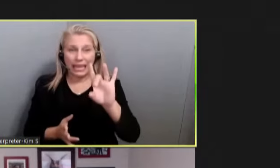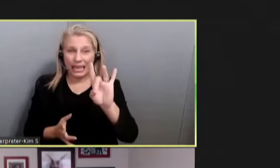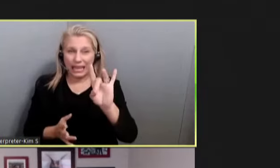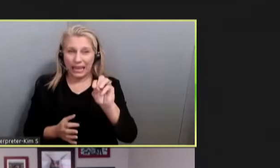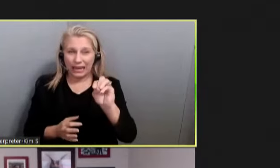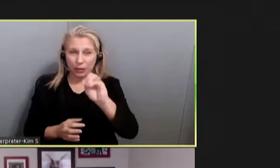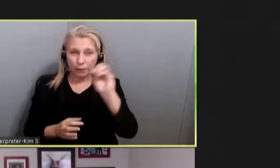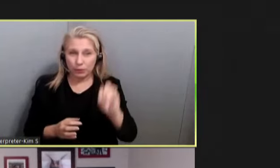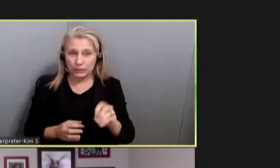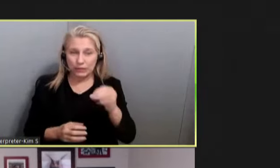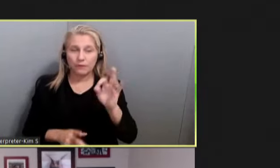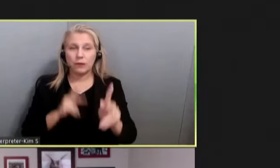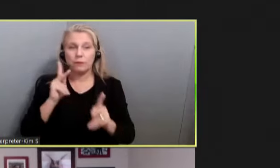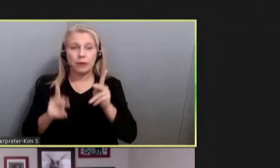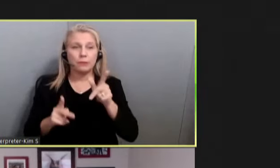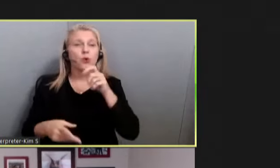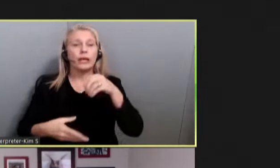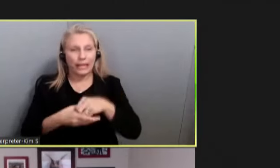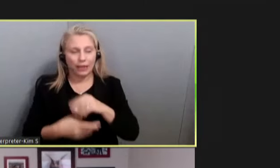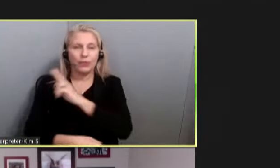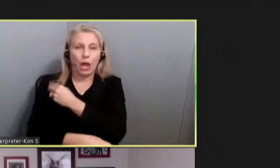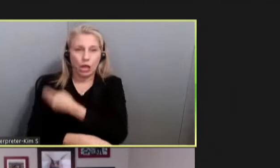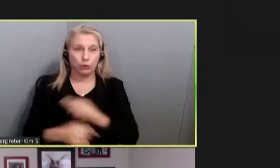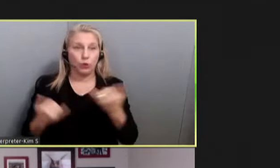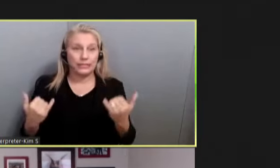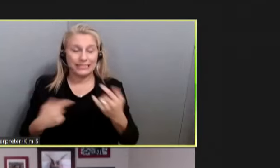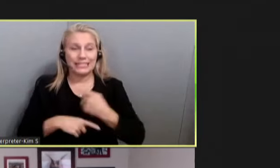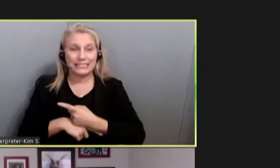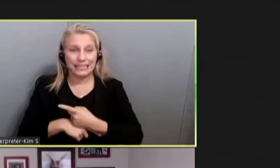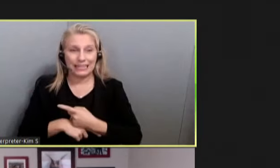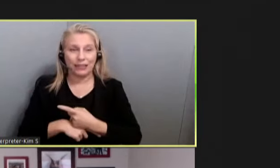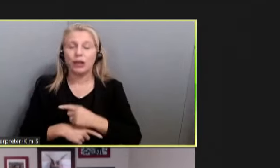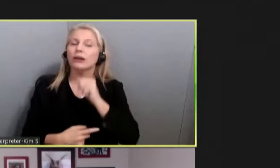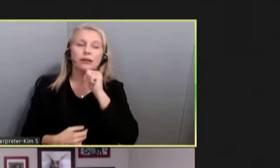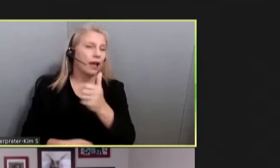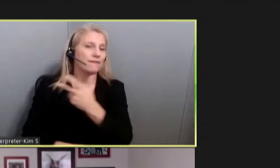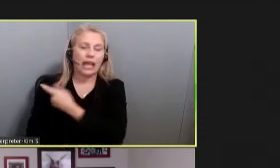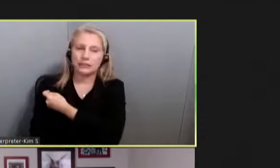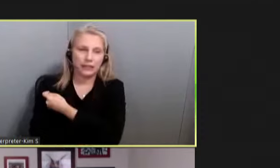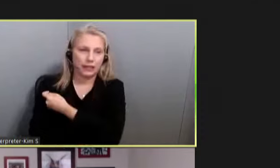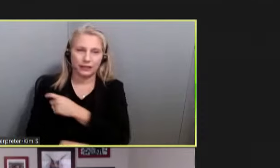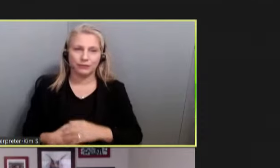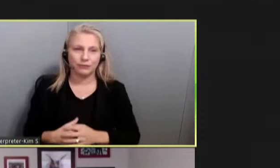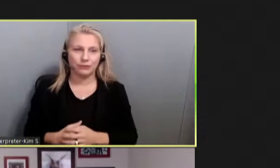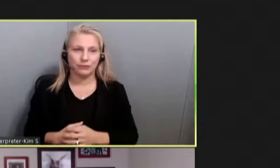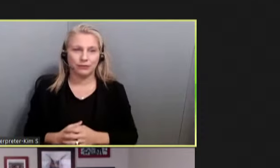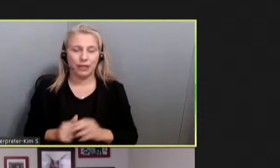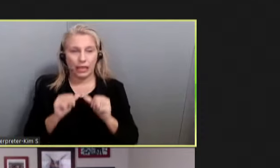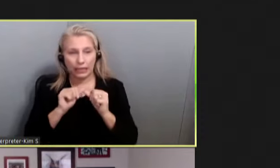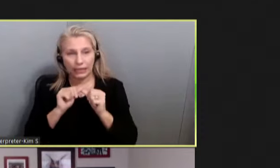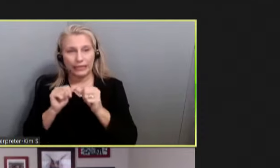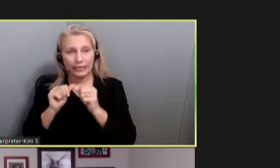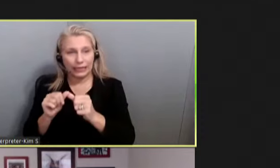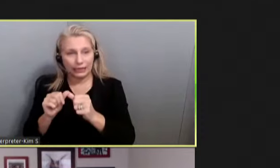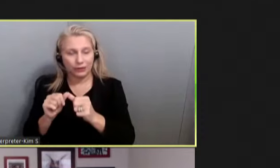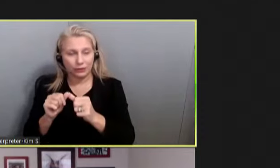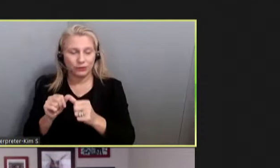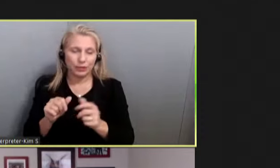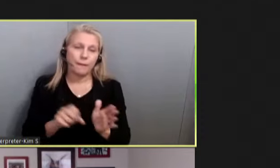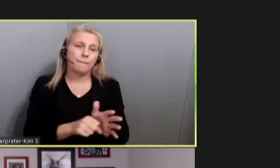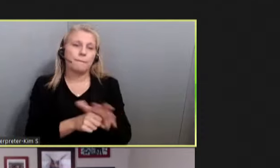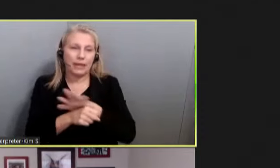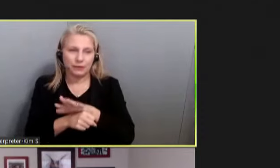80% of the people who are in hospitals today are unvaccinated. This continues to be the pandemic of